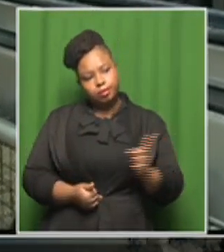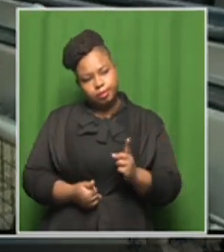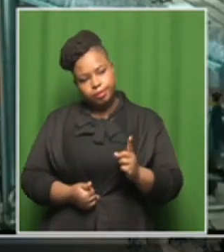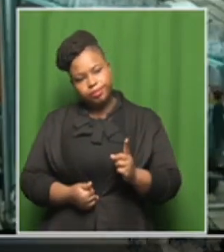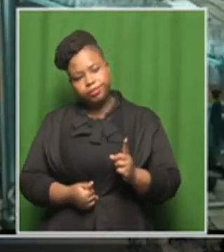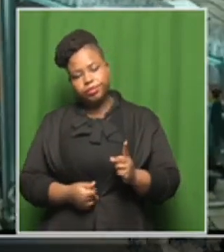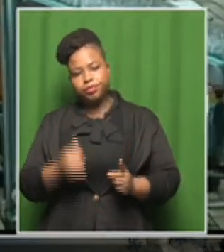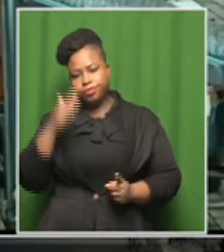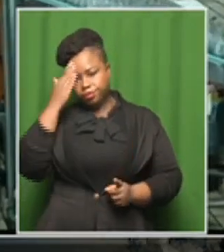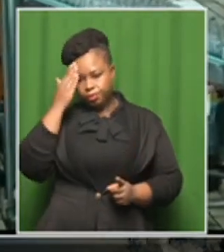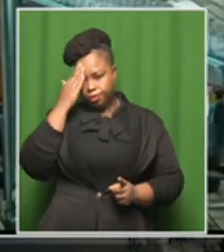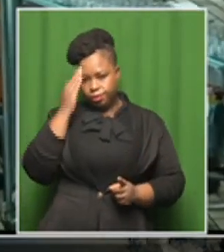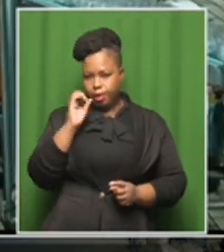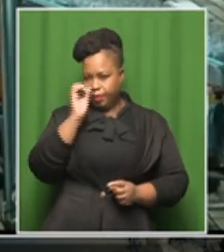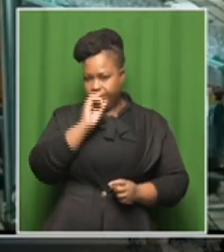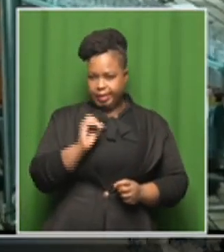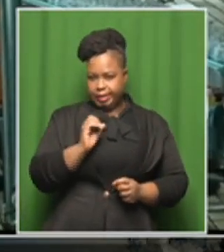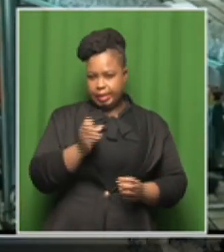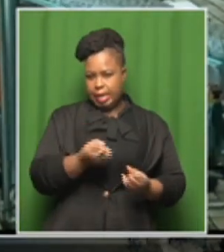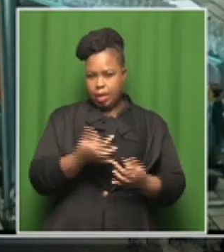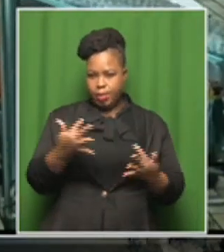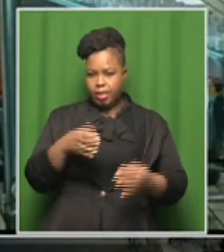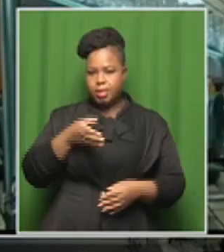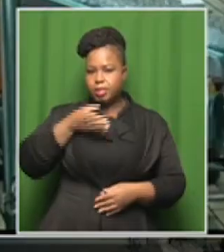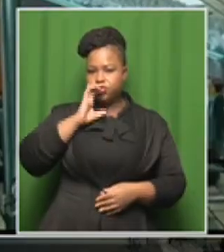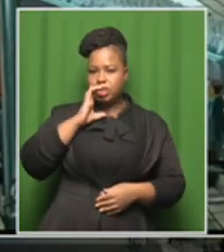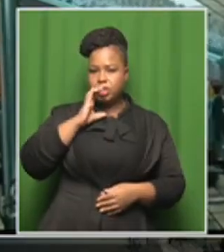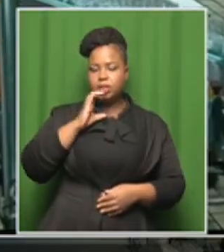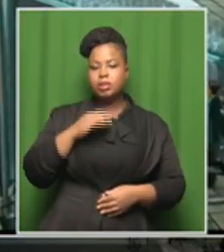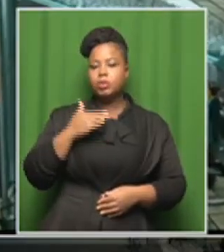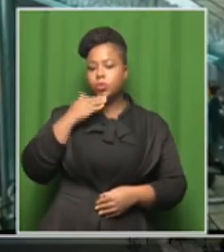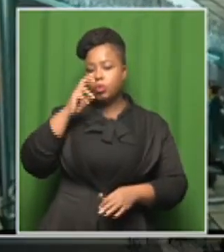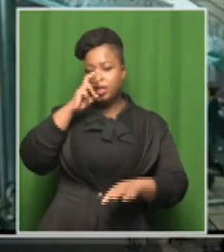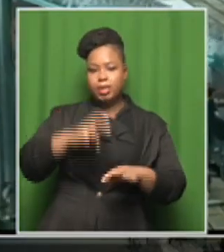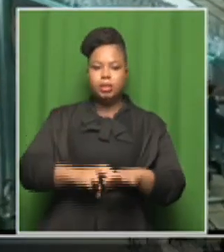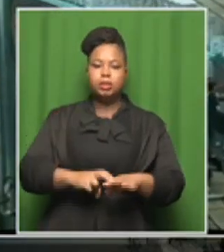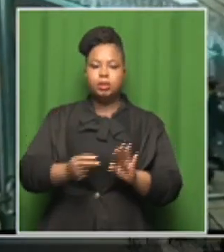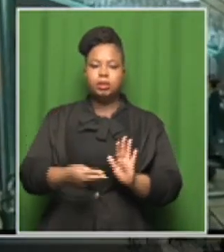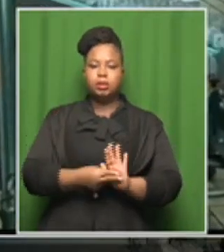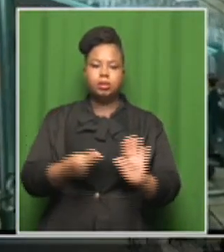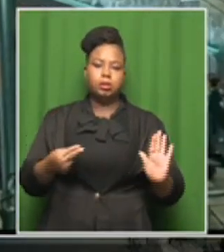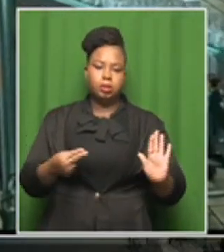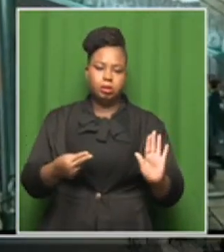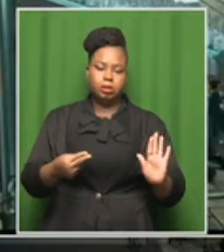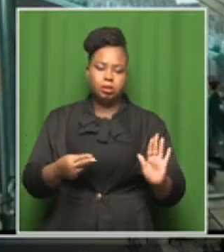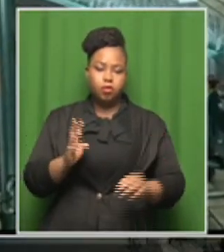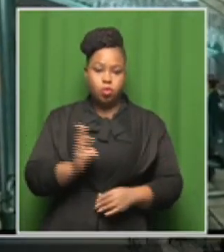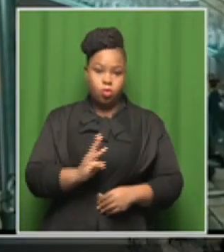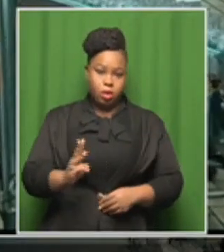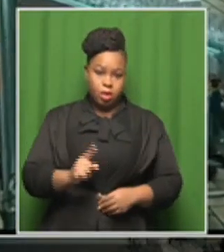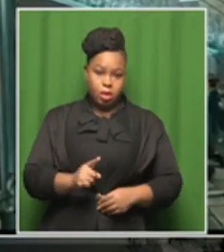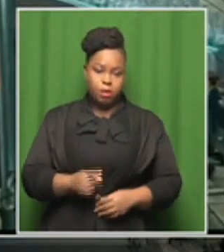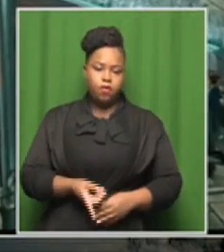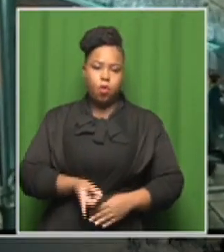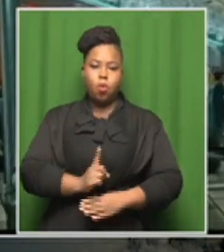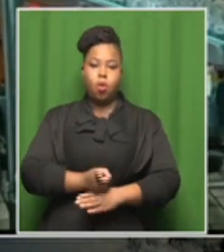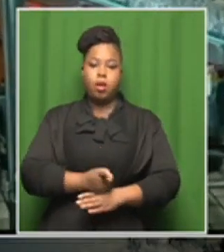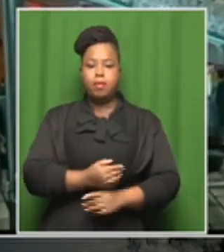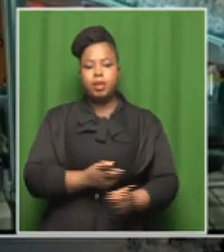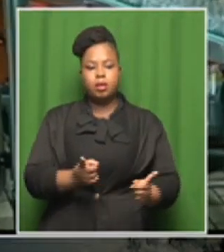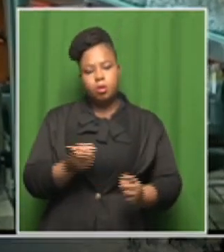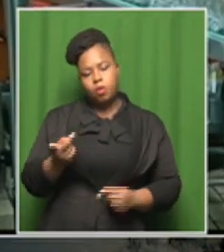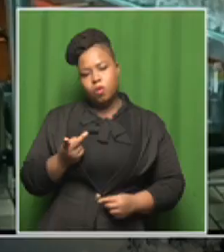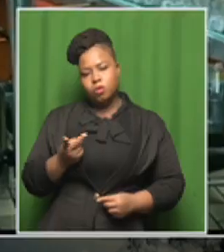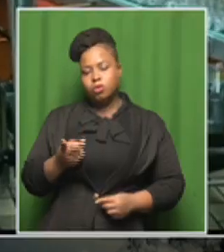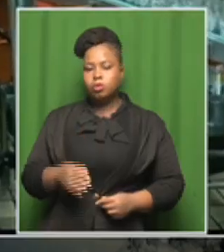the proportion of these types of beverages that would require these specific warning labels. And then what we did is we compared the